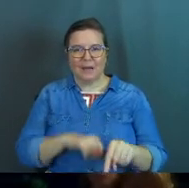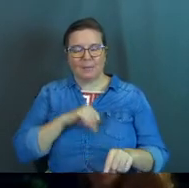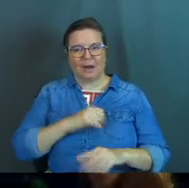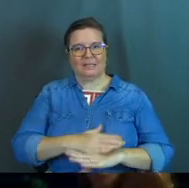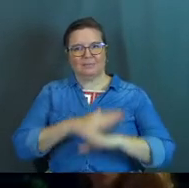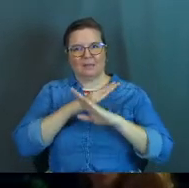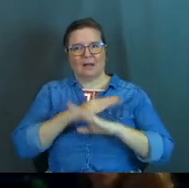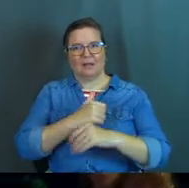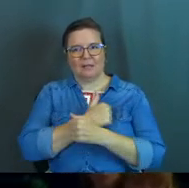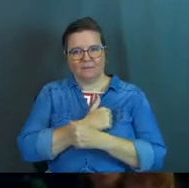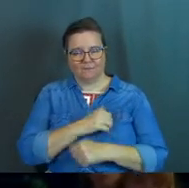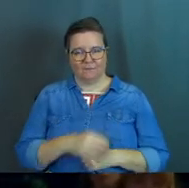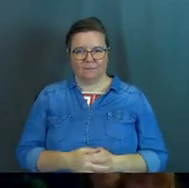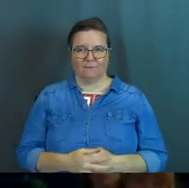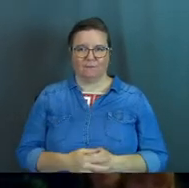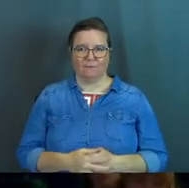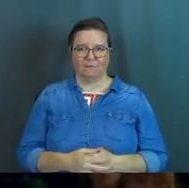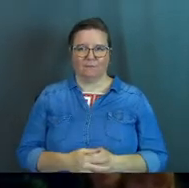the way of love.